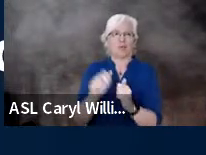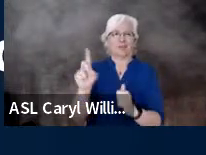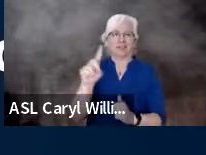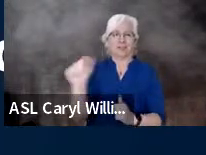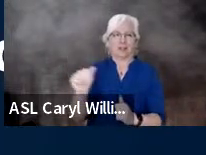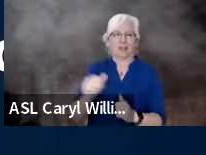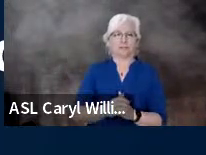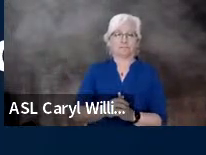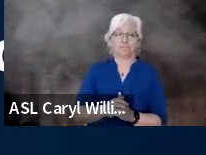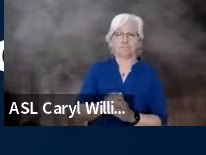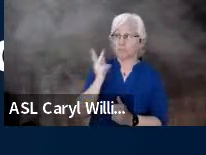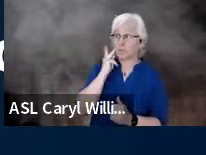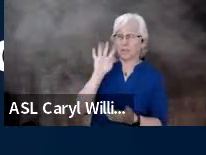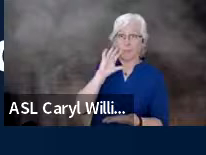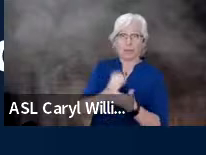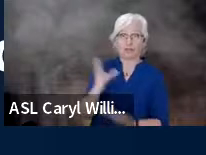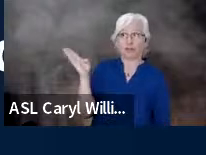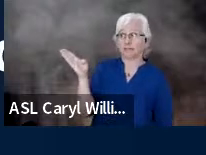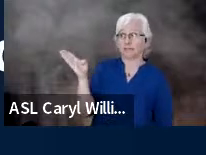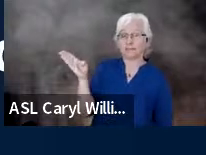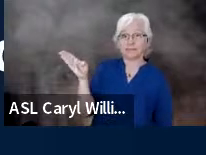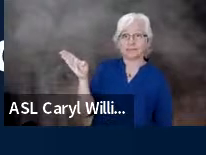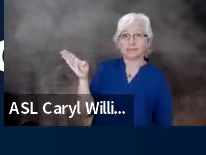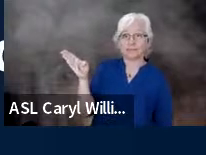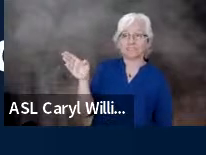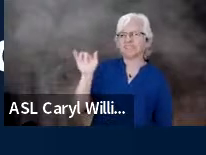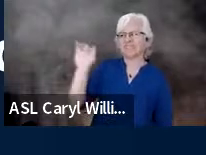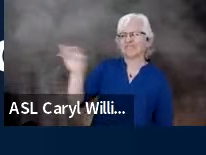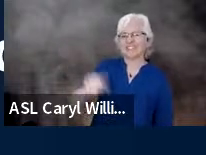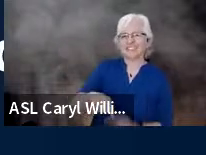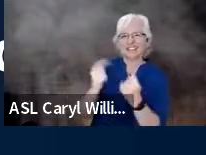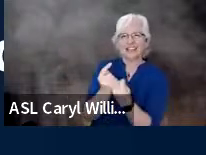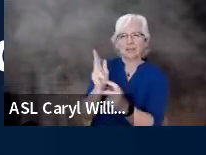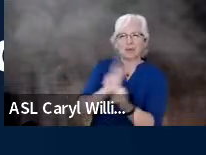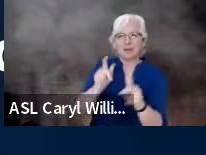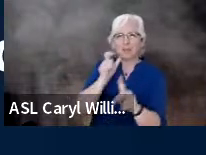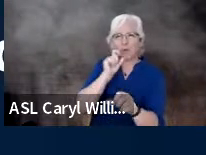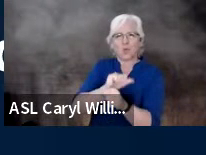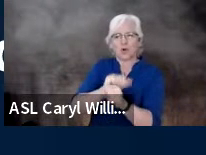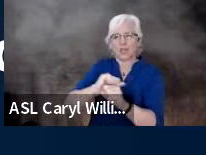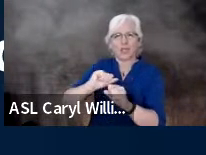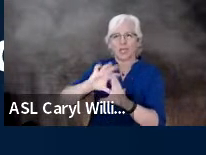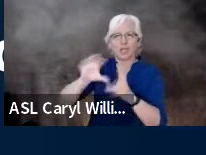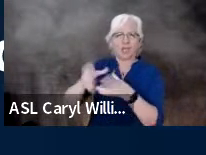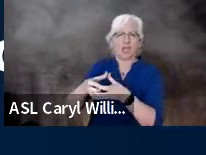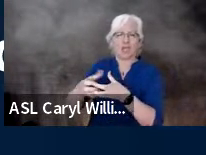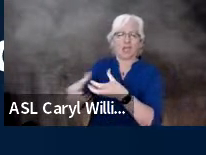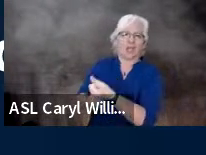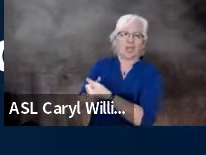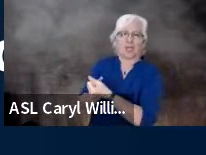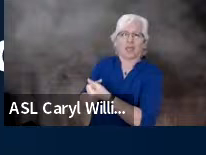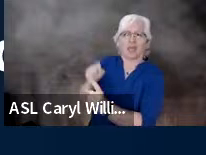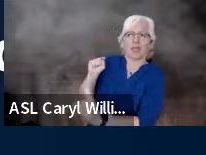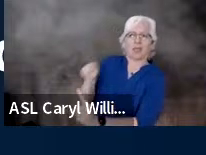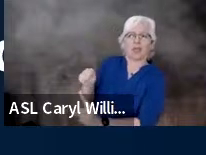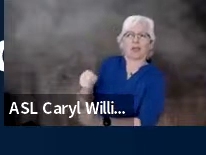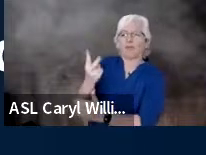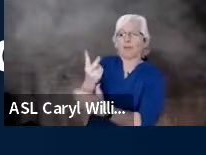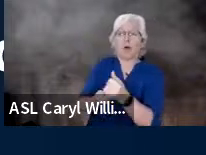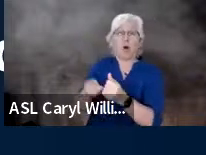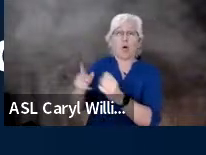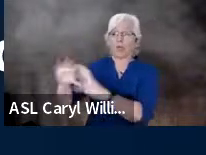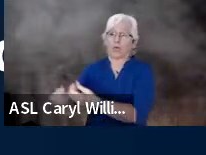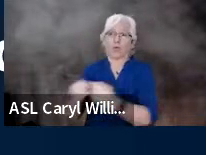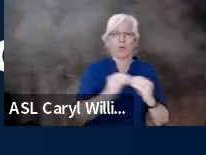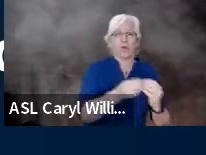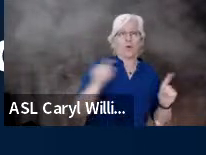a picture of the team of people behind this effort from both organizations as well as the Access Board from our signing ceremony